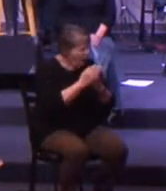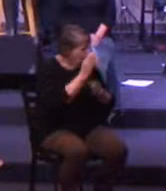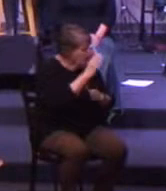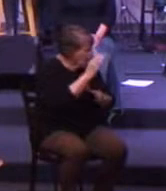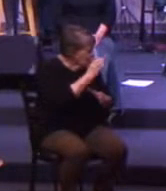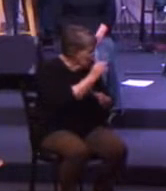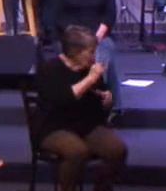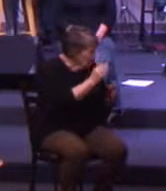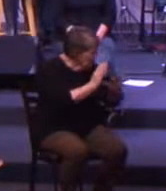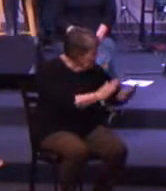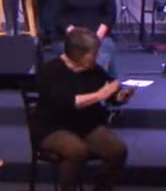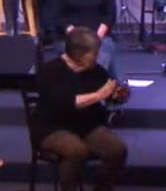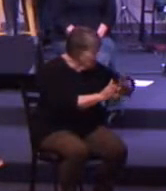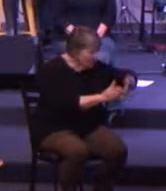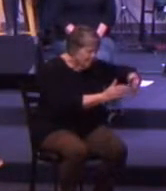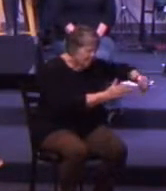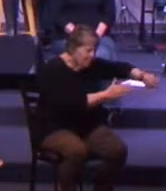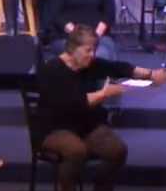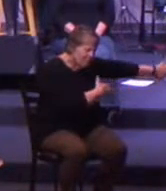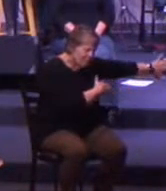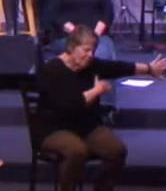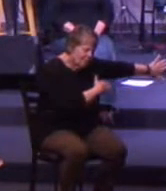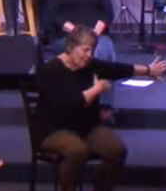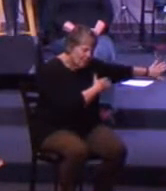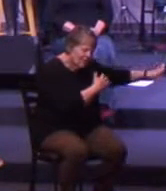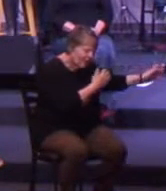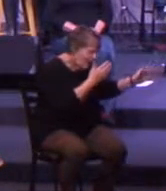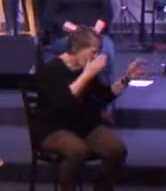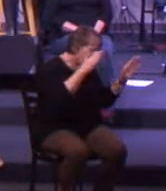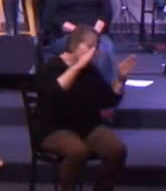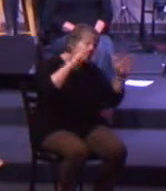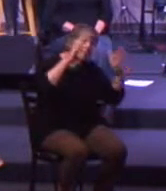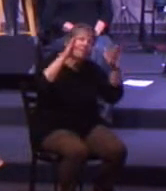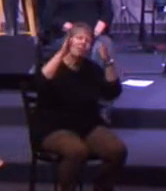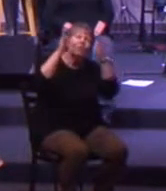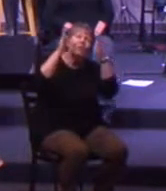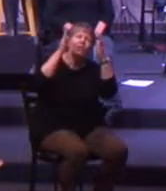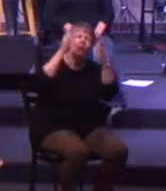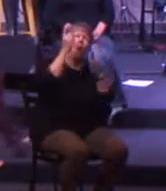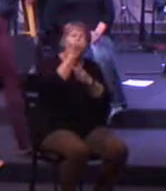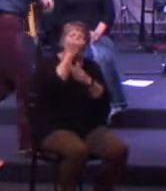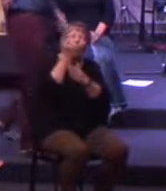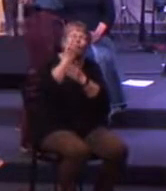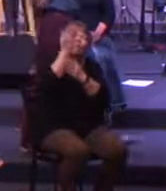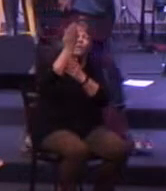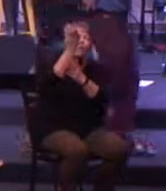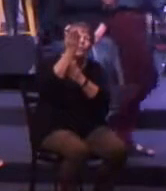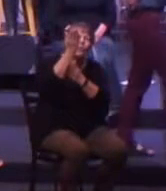to you and only you, the source of our life. Amen.